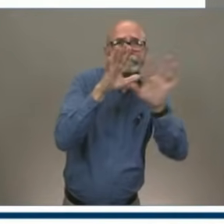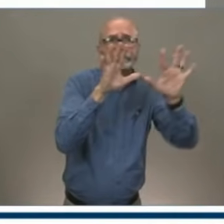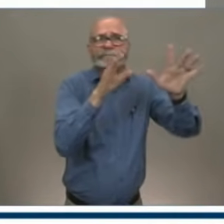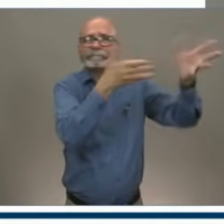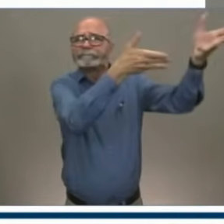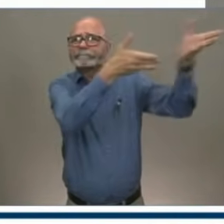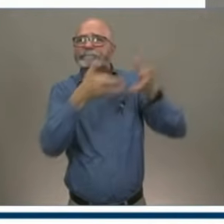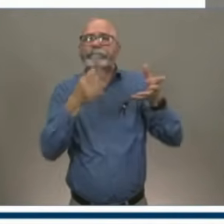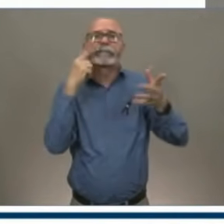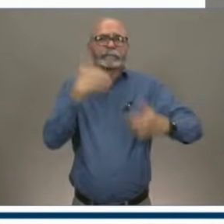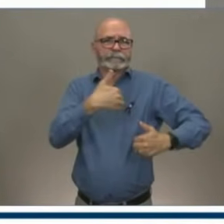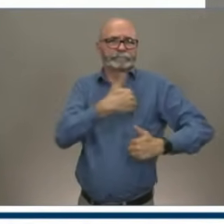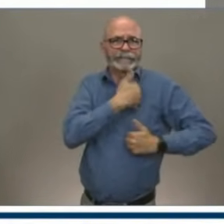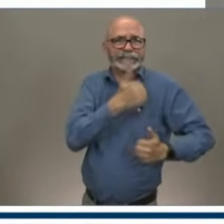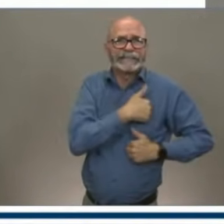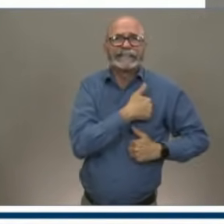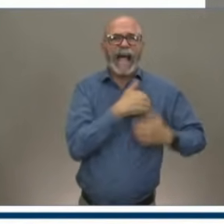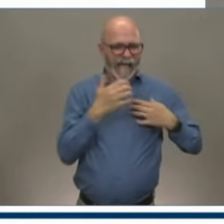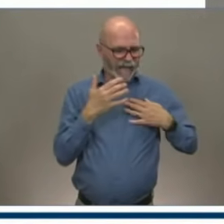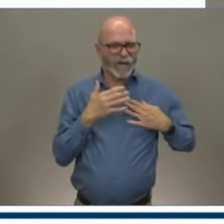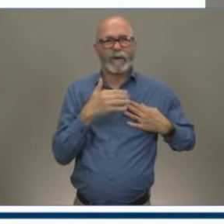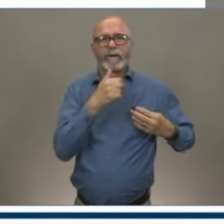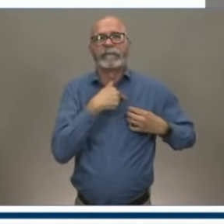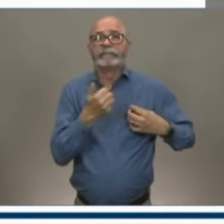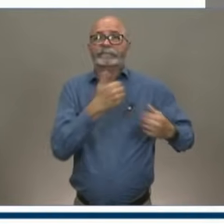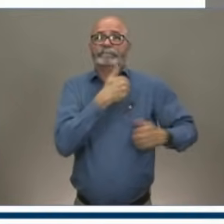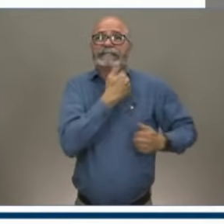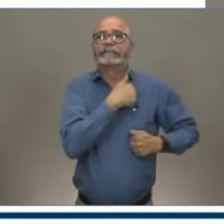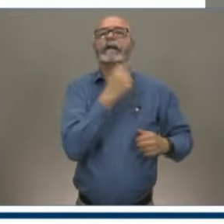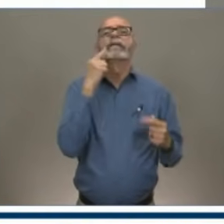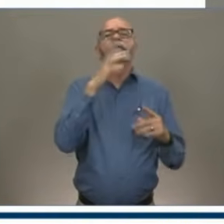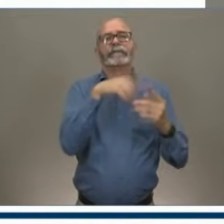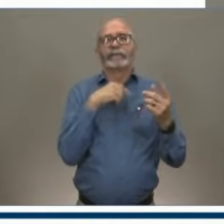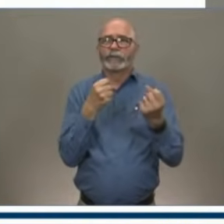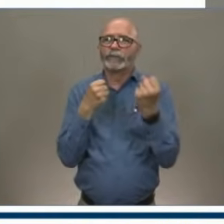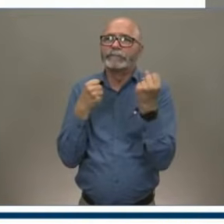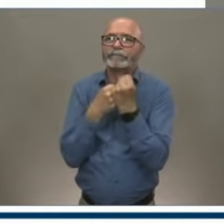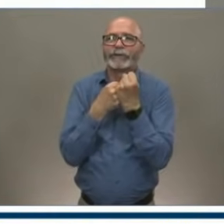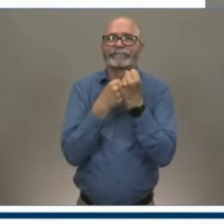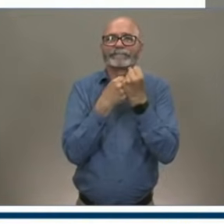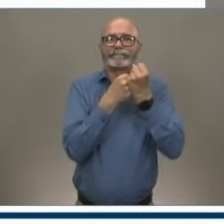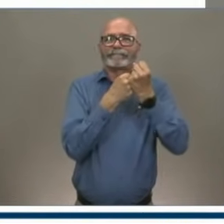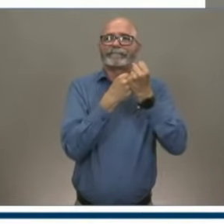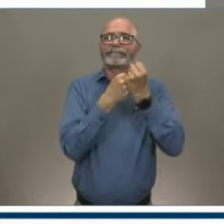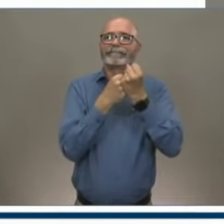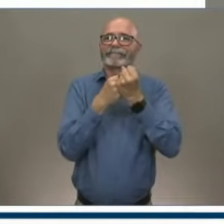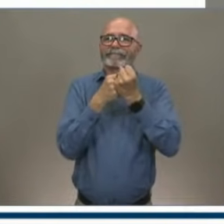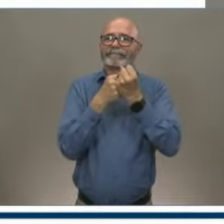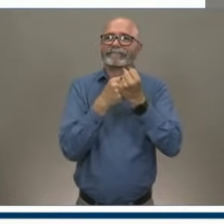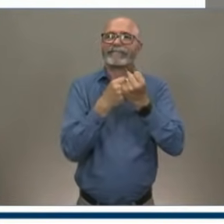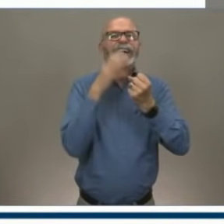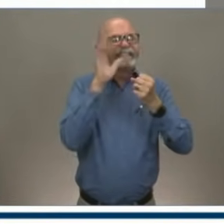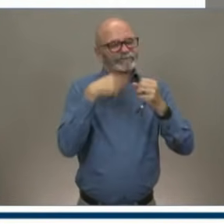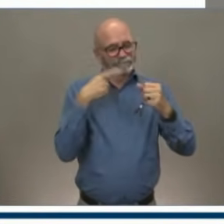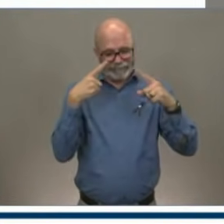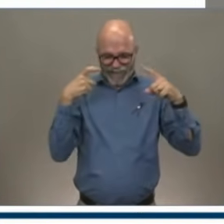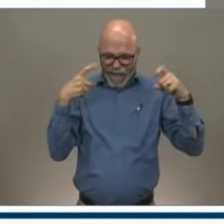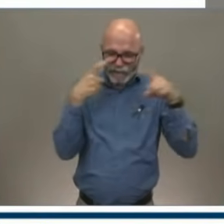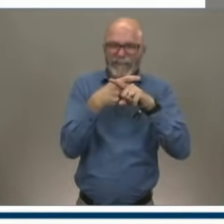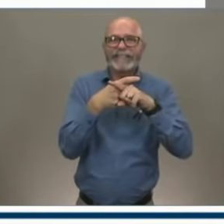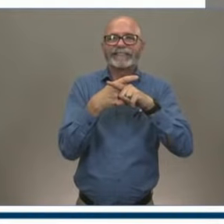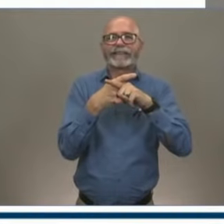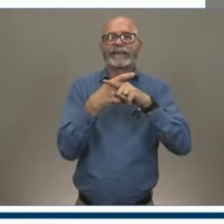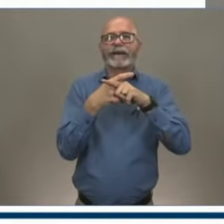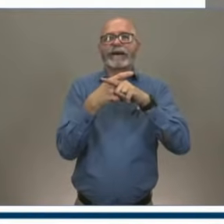to support us. And that's exactly the work we're going to be doing to do that complicated logistic planning. So I can't tell you exactly